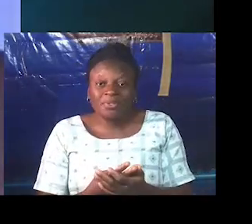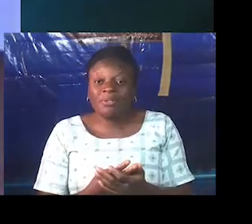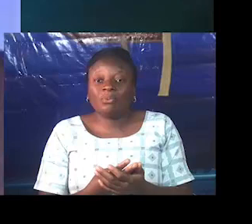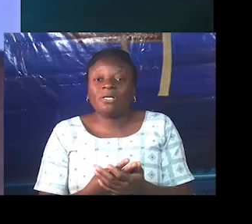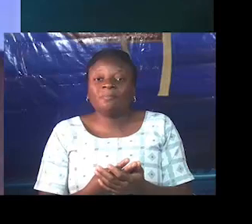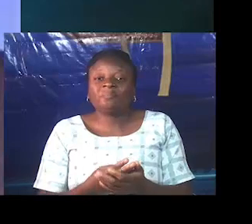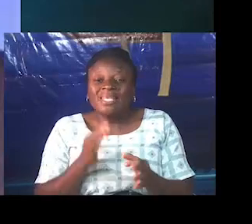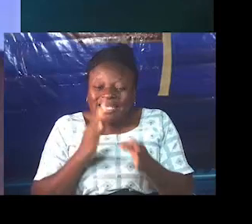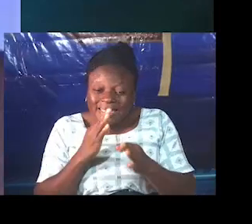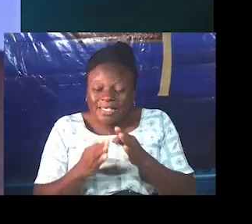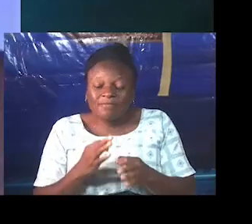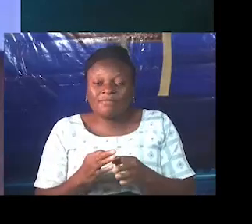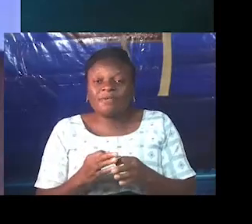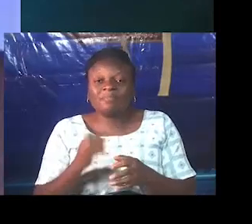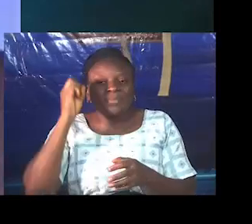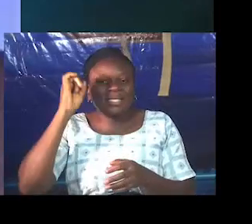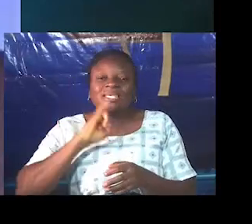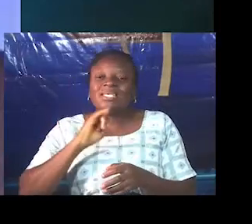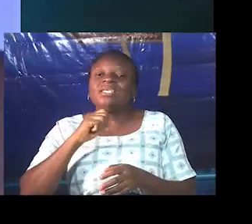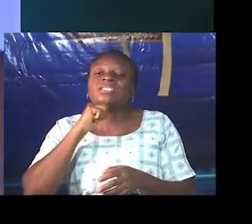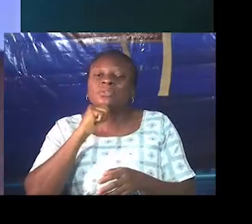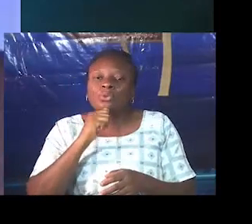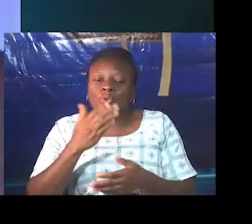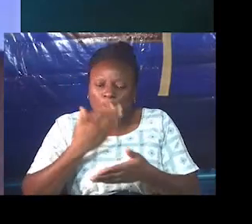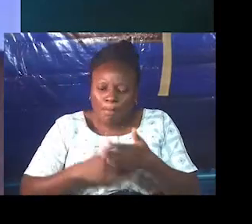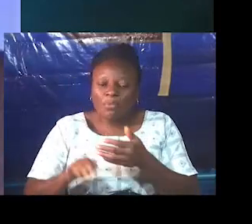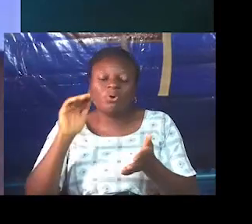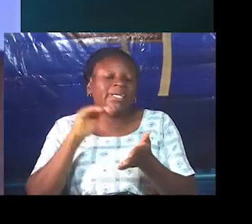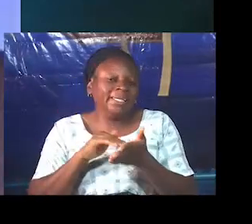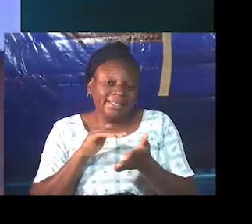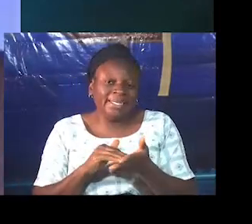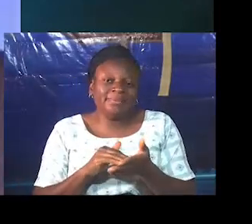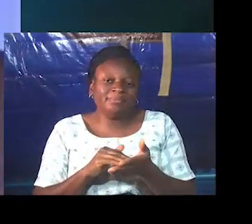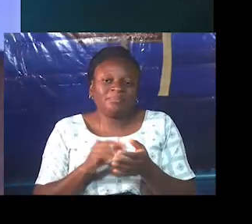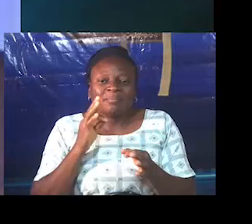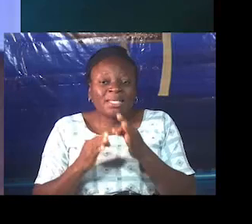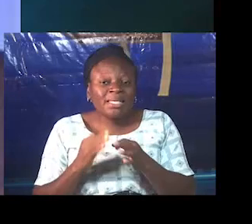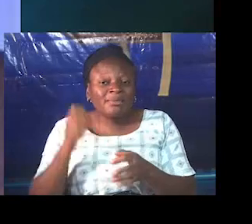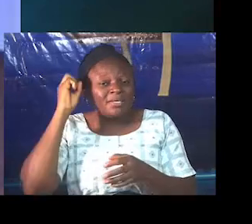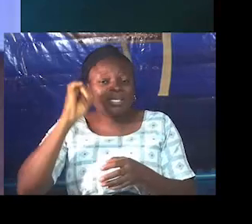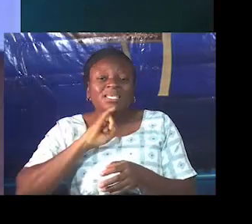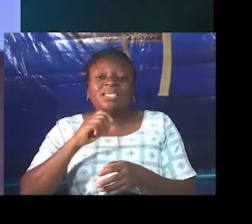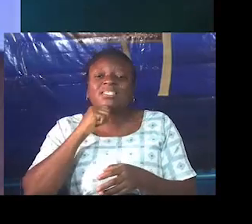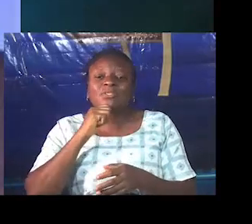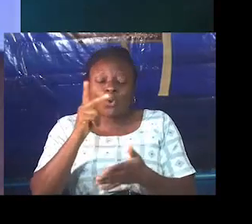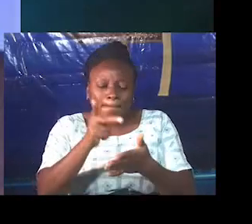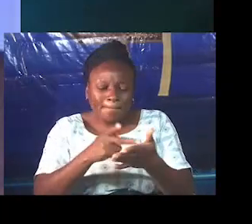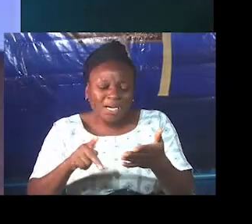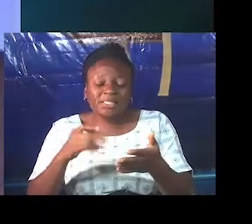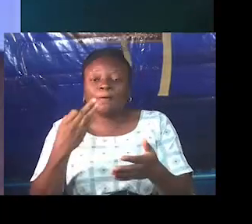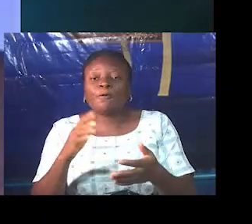child of the kingdom. He is not part of the family of God. Now, the devil is still his